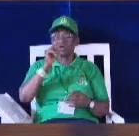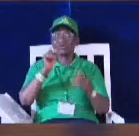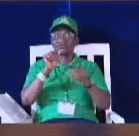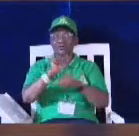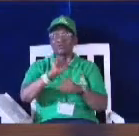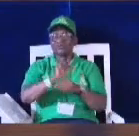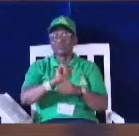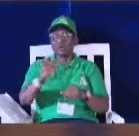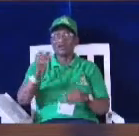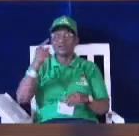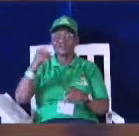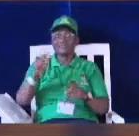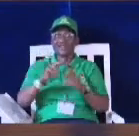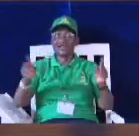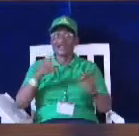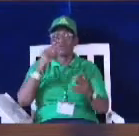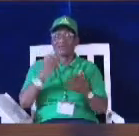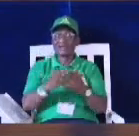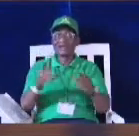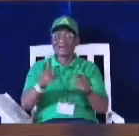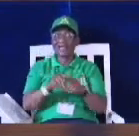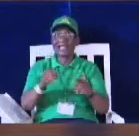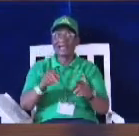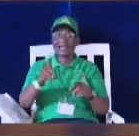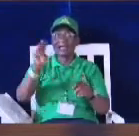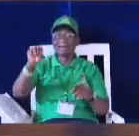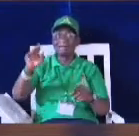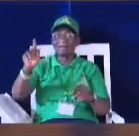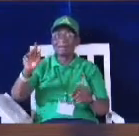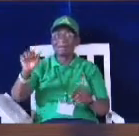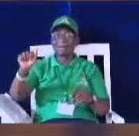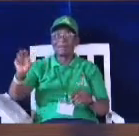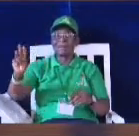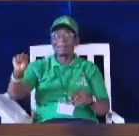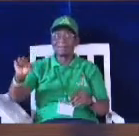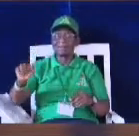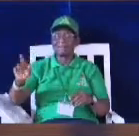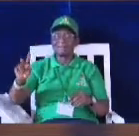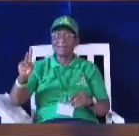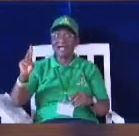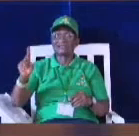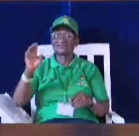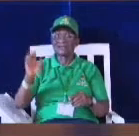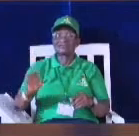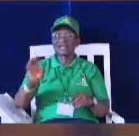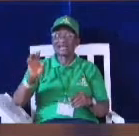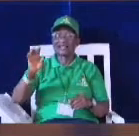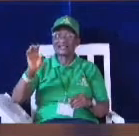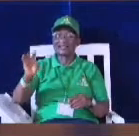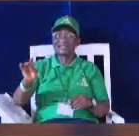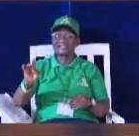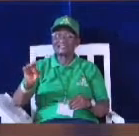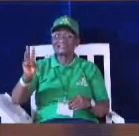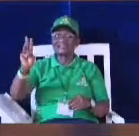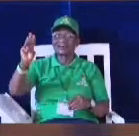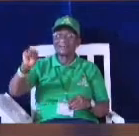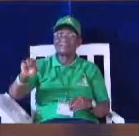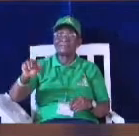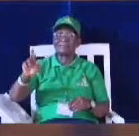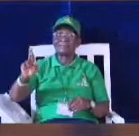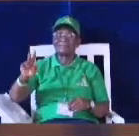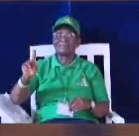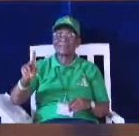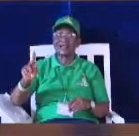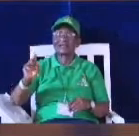like in Mark chapter 8 from verse 22 to 25. Mark 8, 22